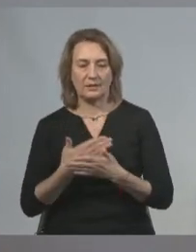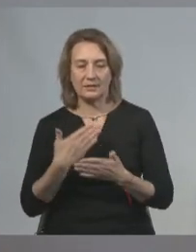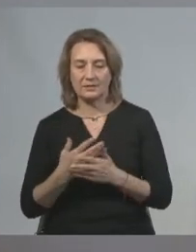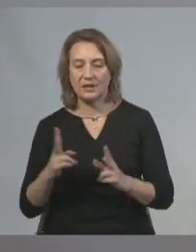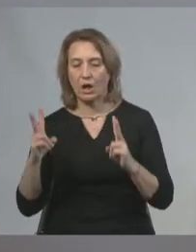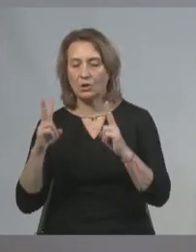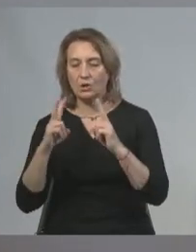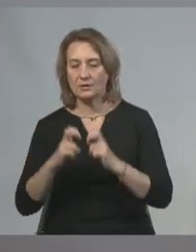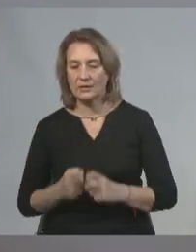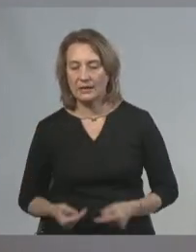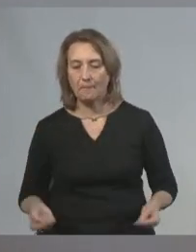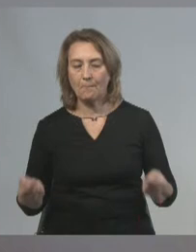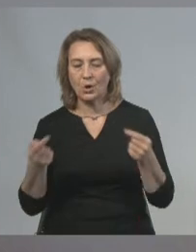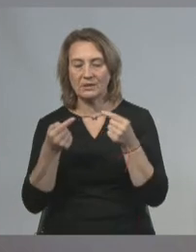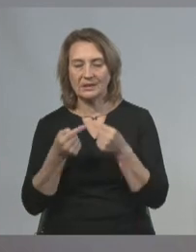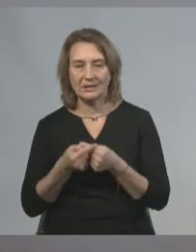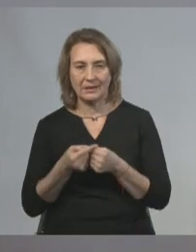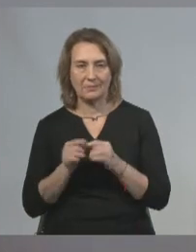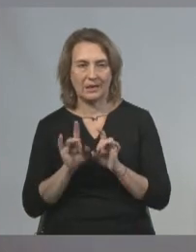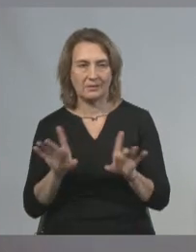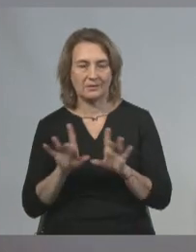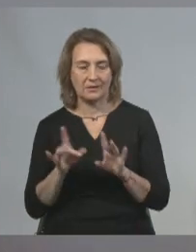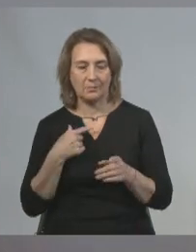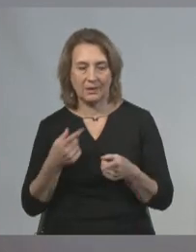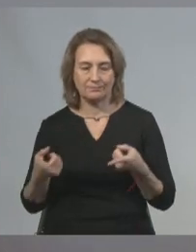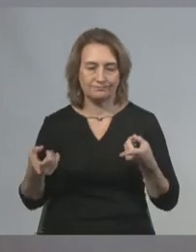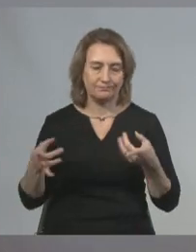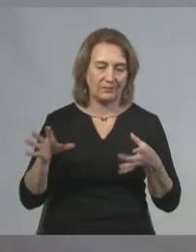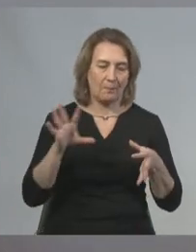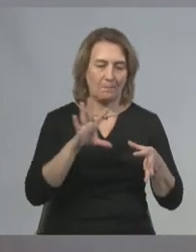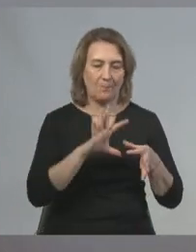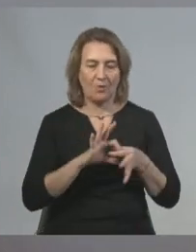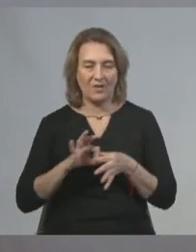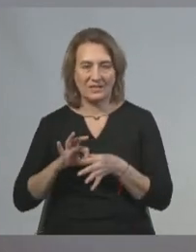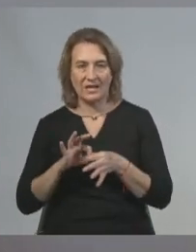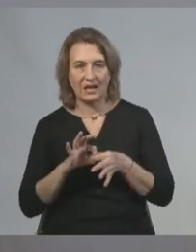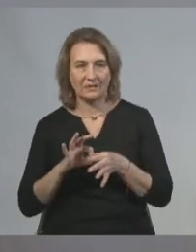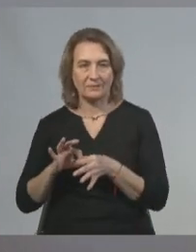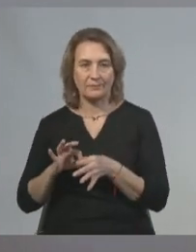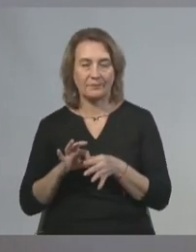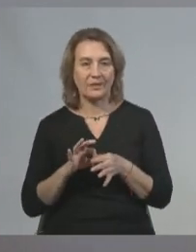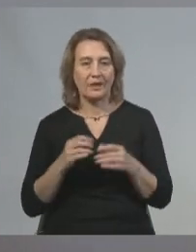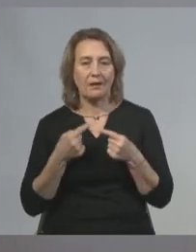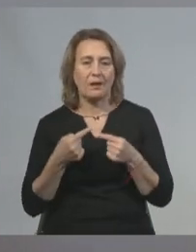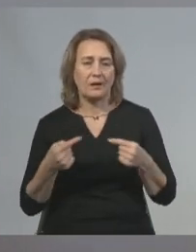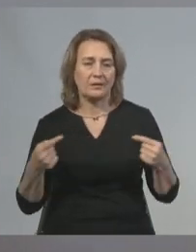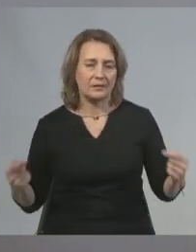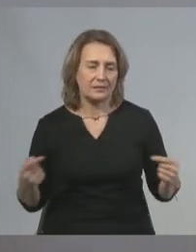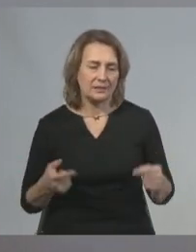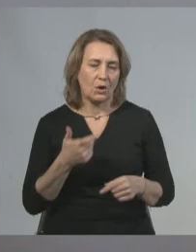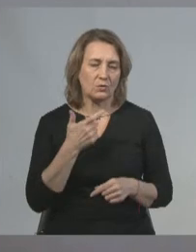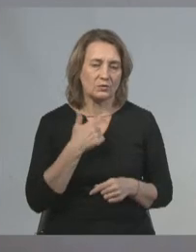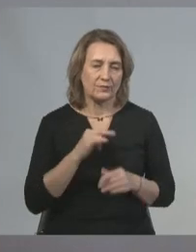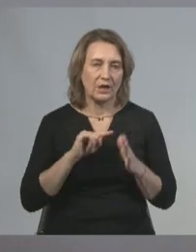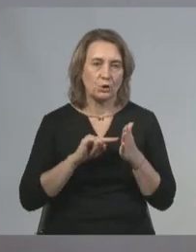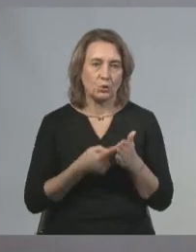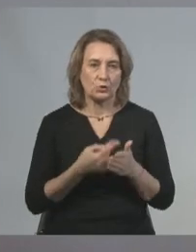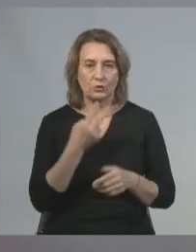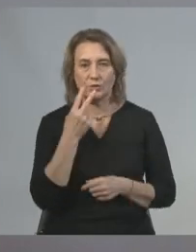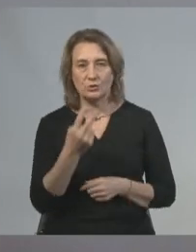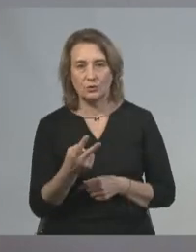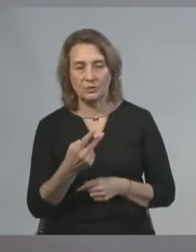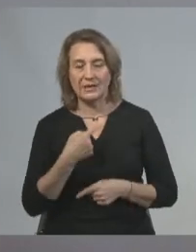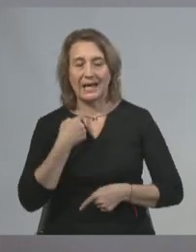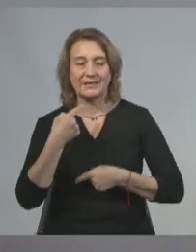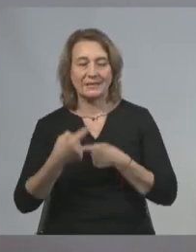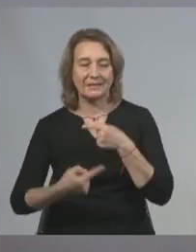to connect different attitudes uh opinions or traditional behavior